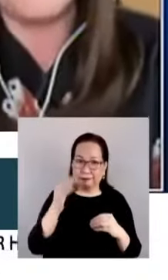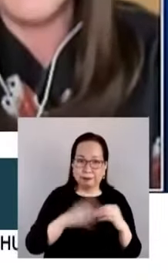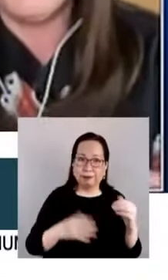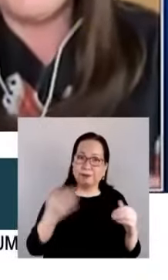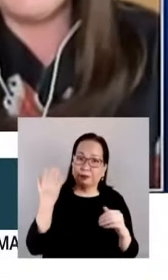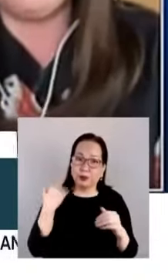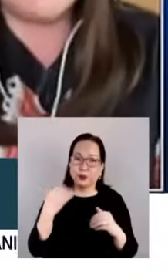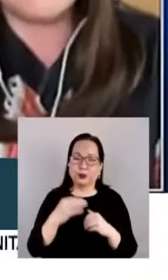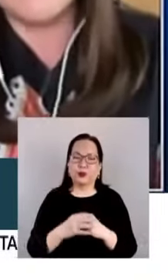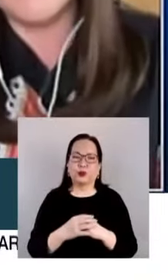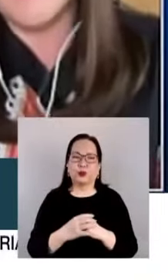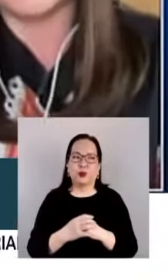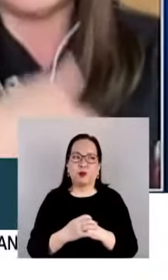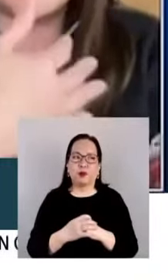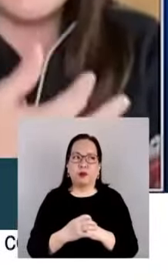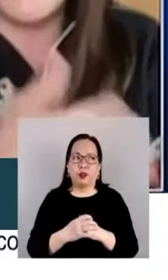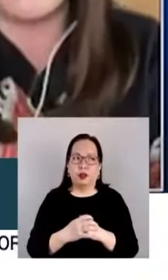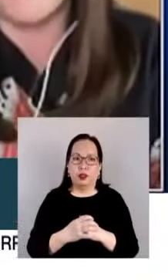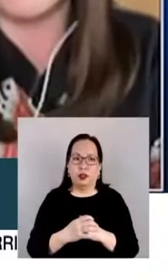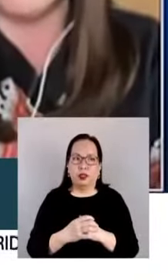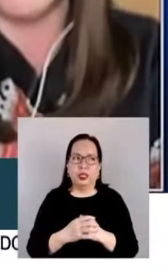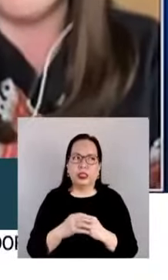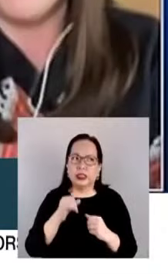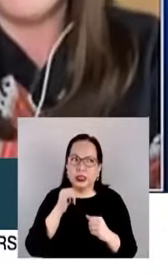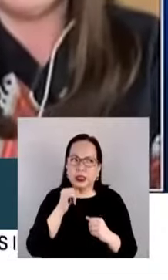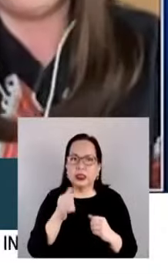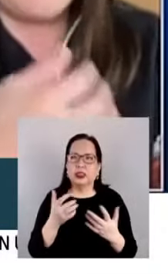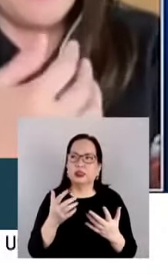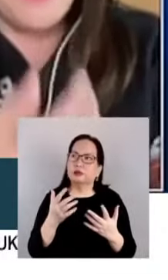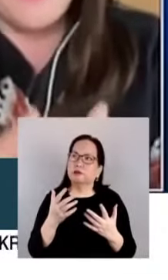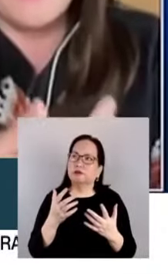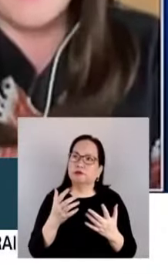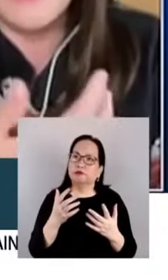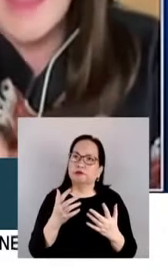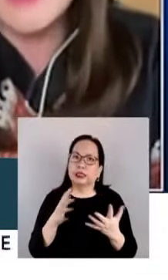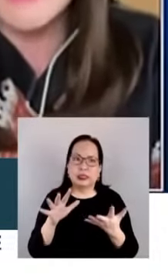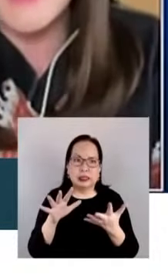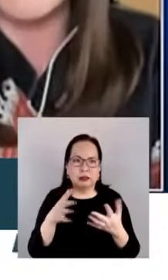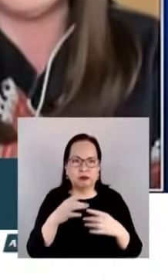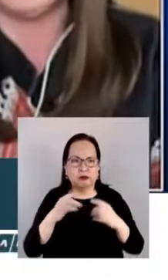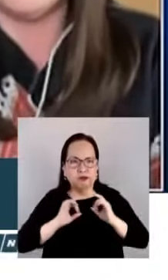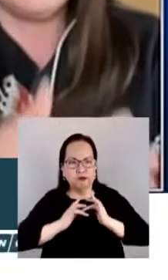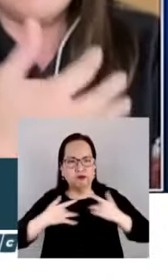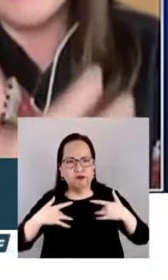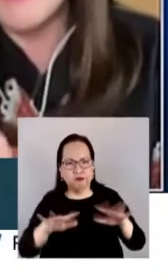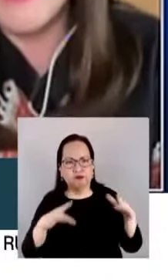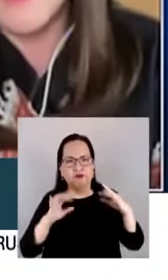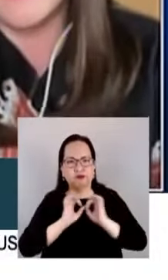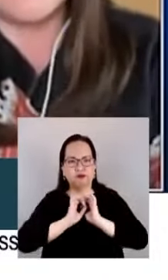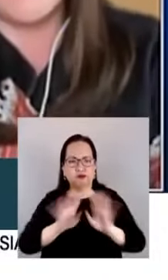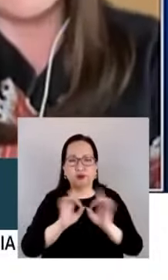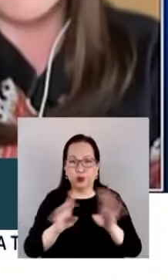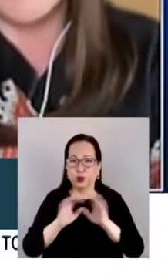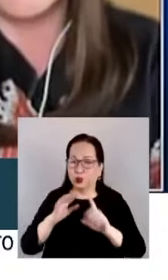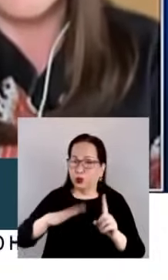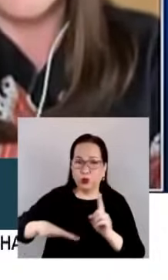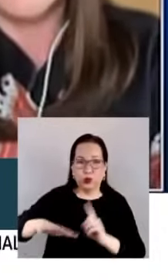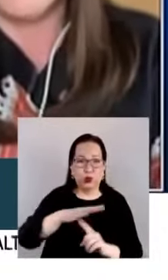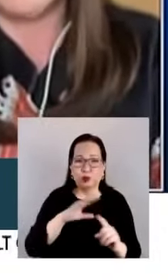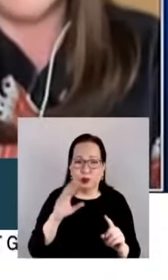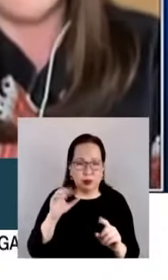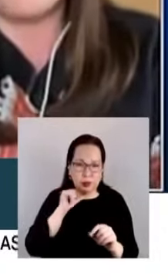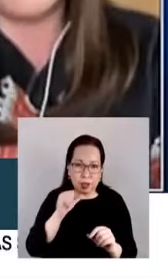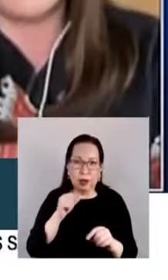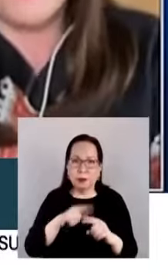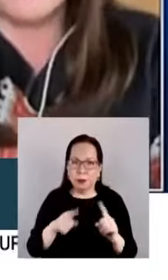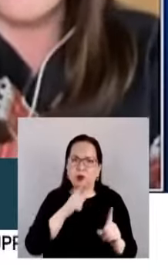pa, yung hindi nasisira at nakikinabang yung kalikasan, hindi nasisira ang kalikasan,